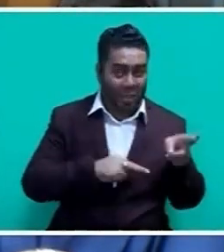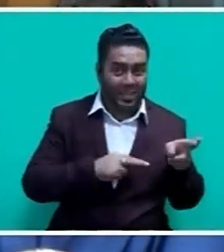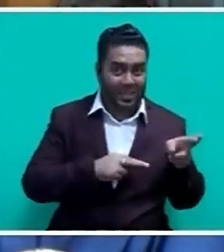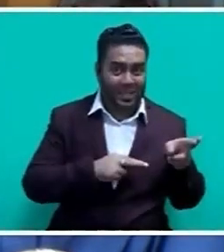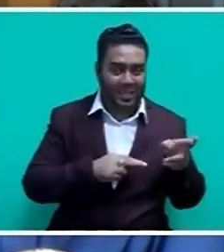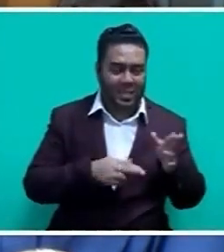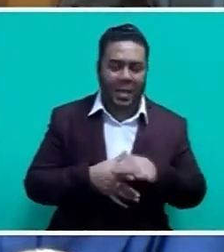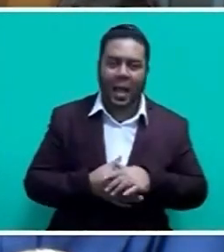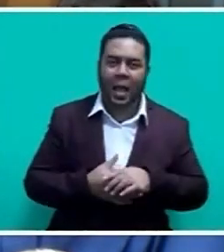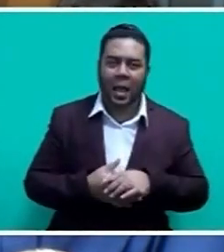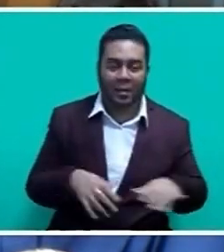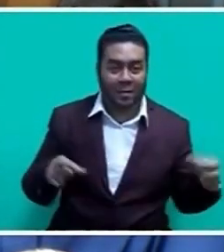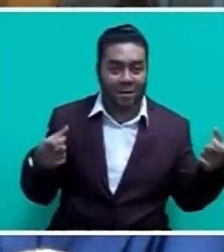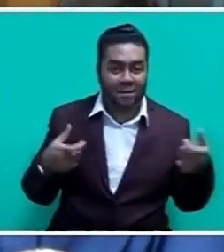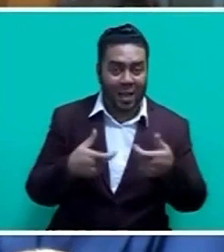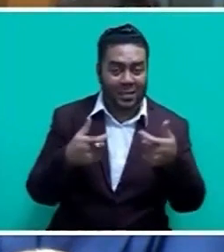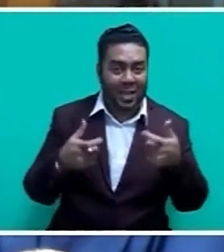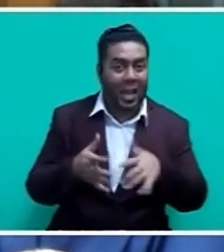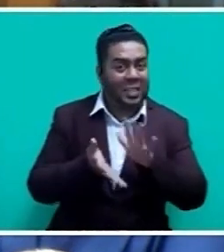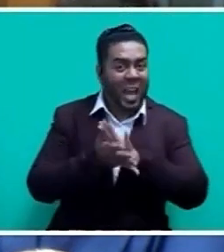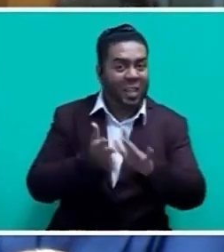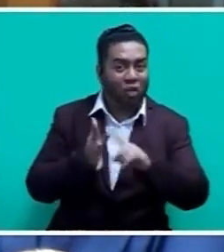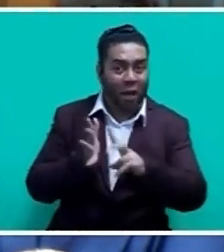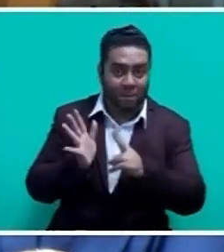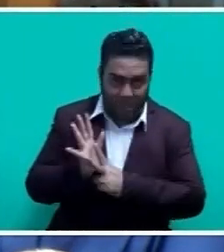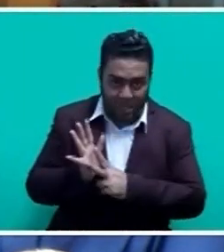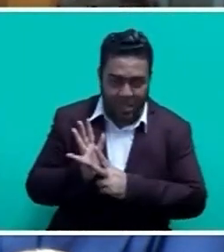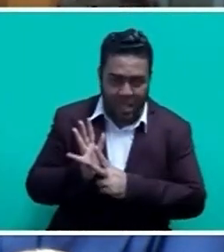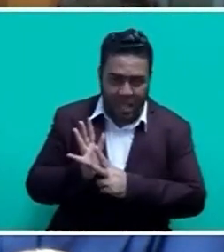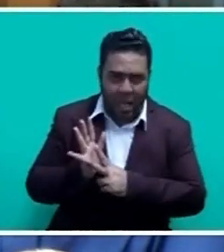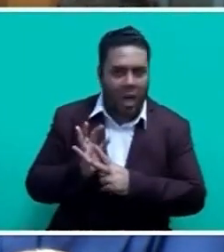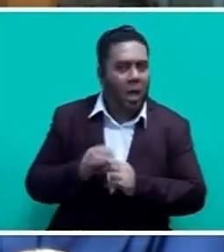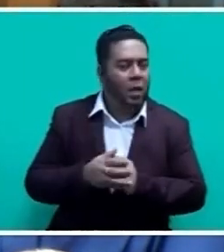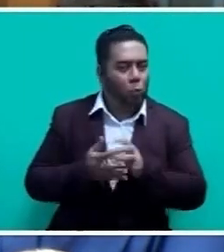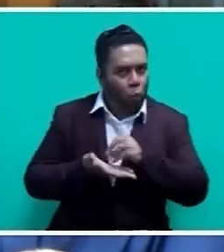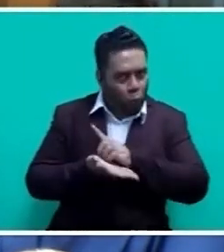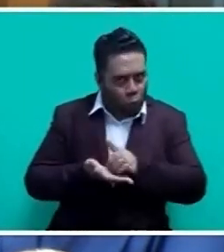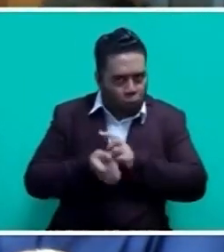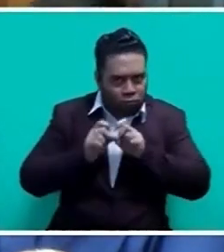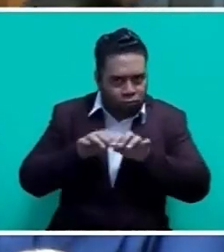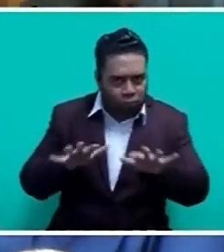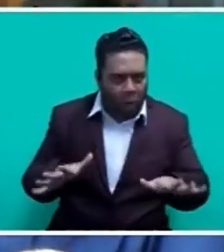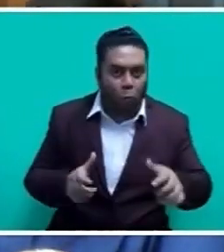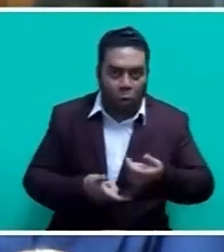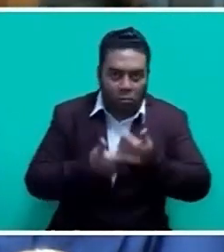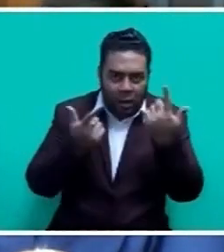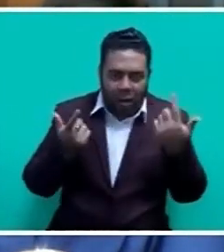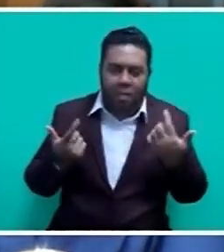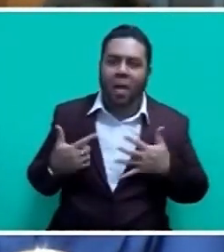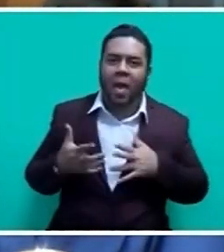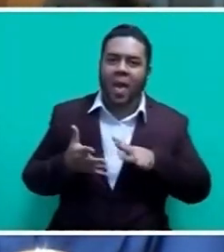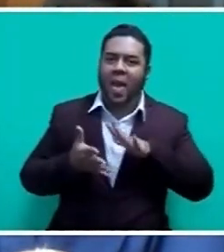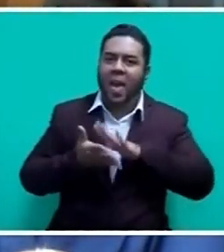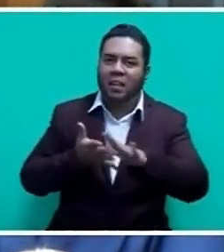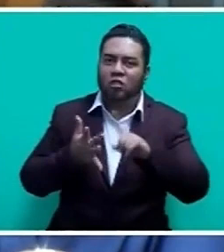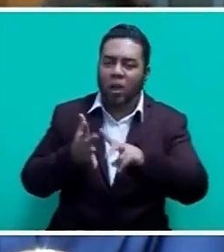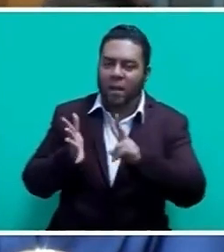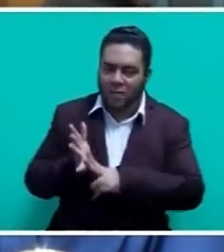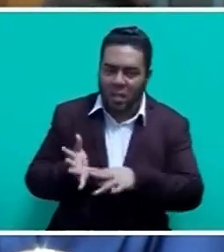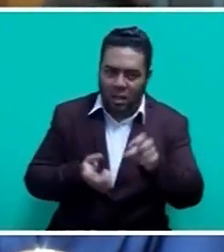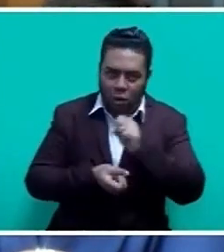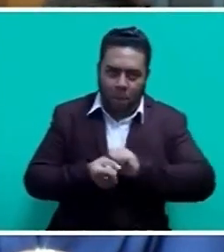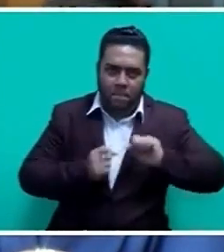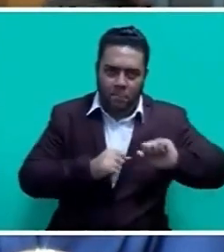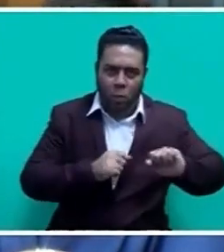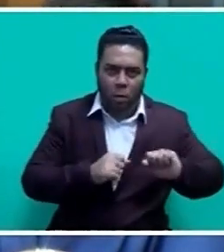its laurels in fight against HIV, and we are grateful that the HIV and AIDS Prevention Control Program has